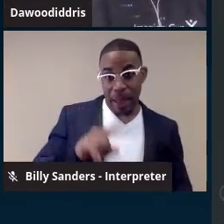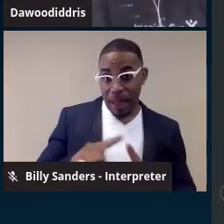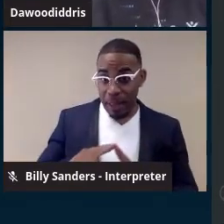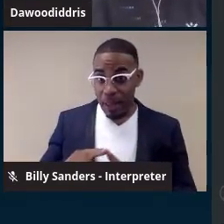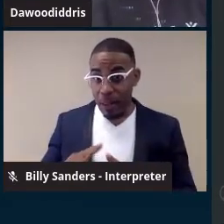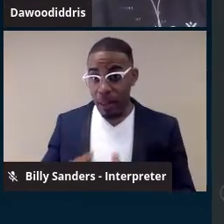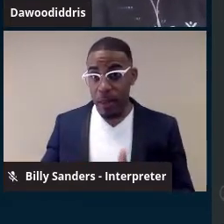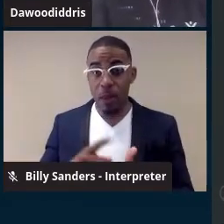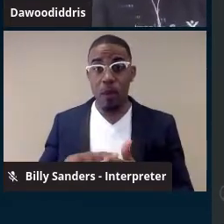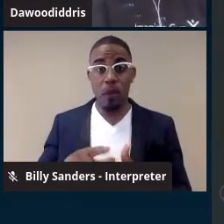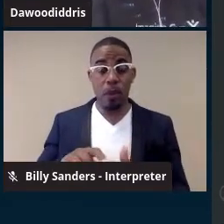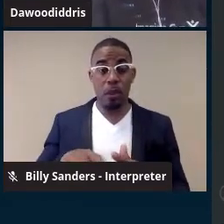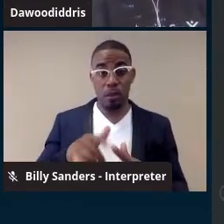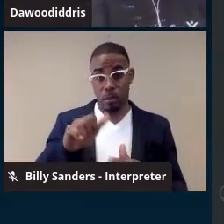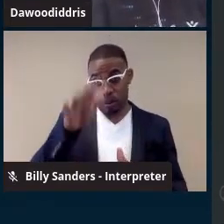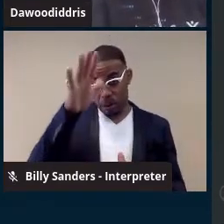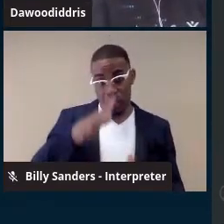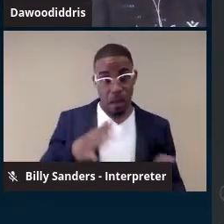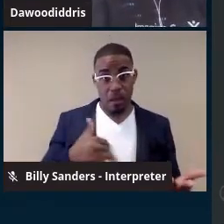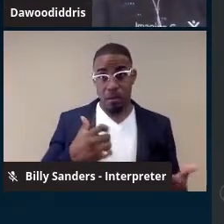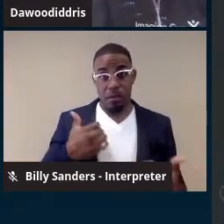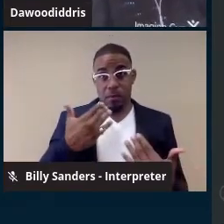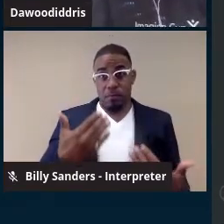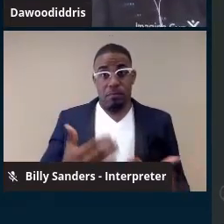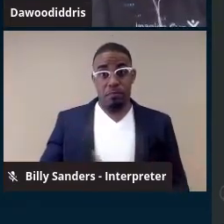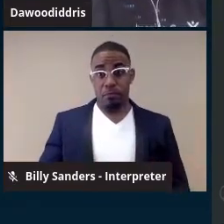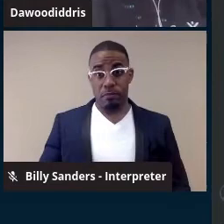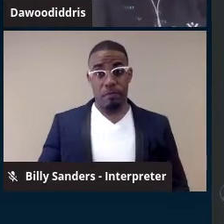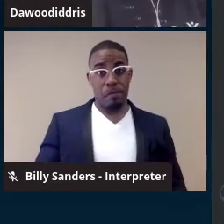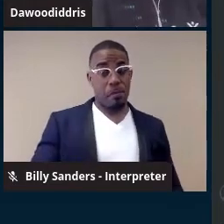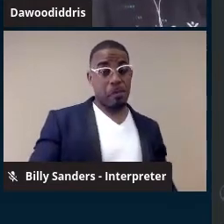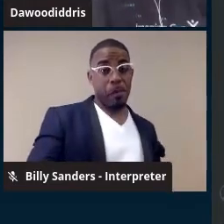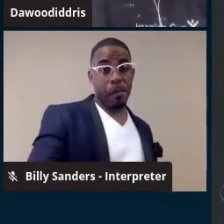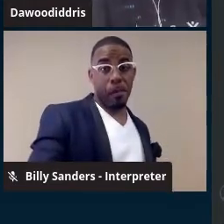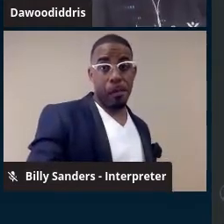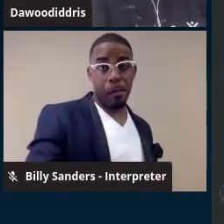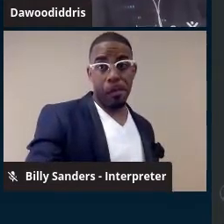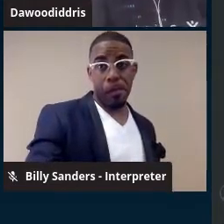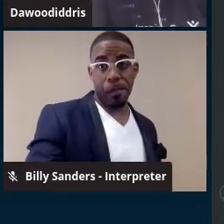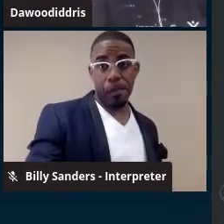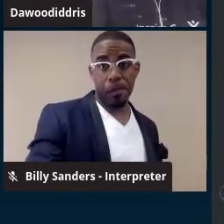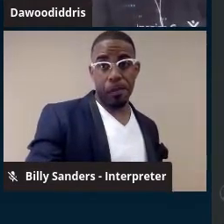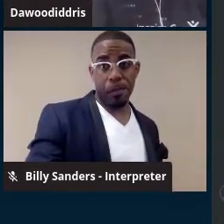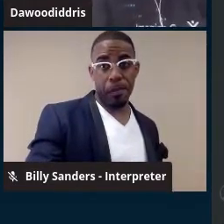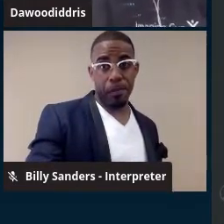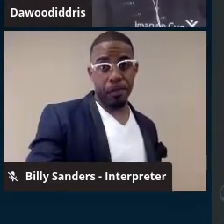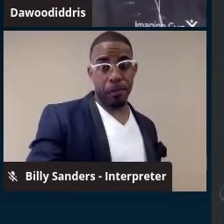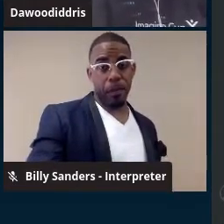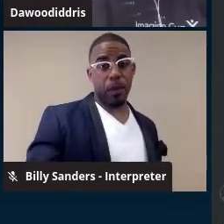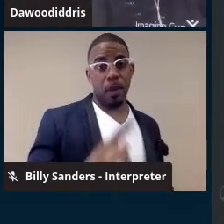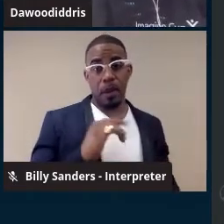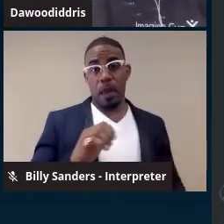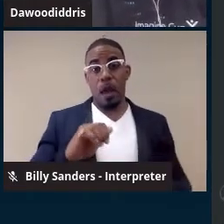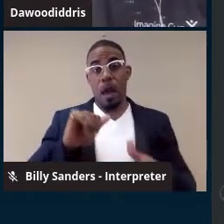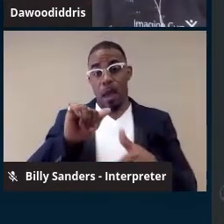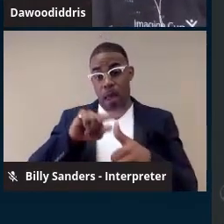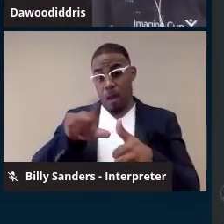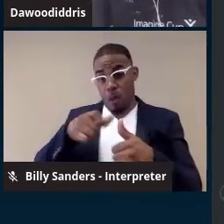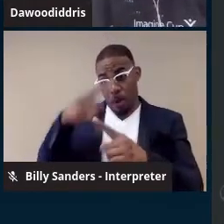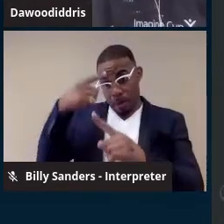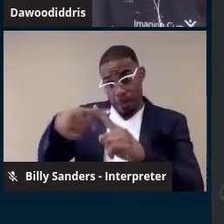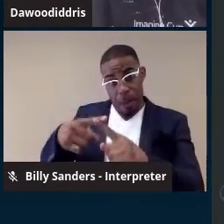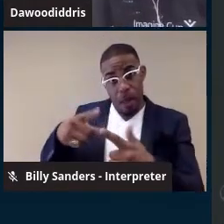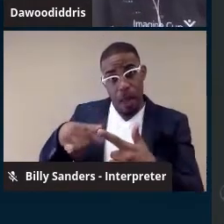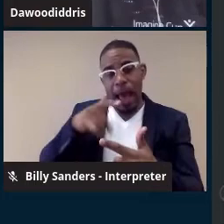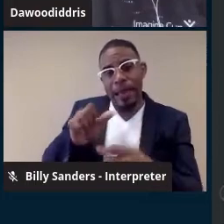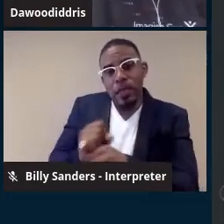whilst exporting this guy, we would, then also say that, hey, when exporting, okay, I